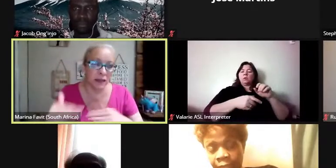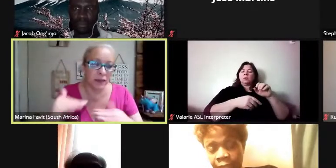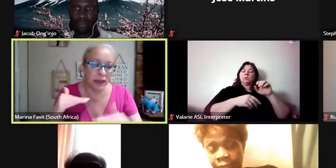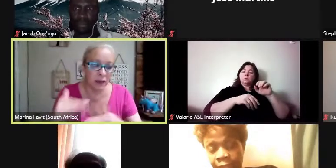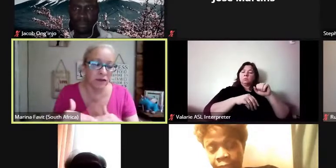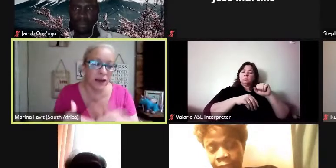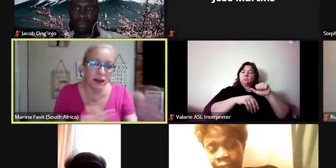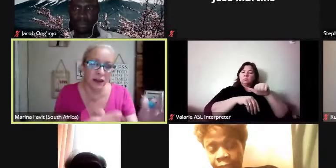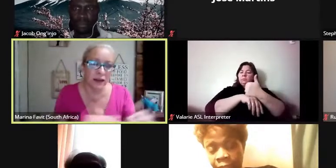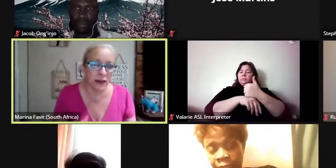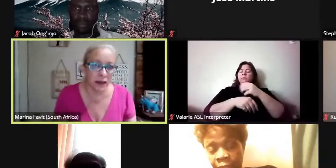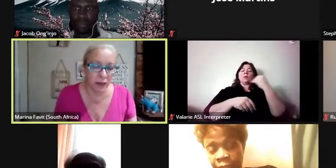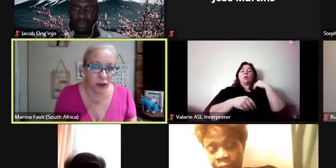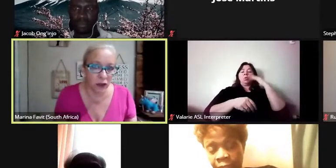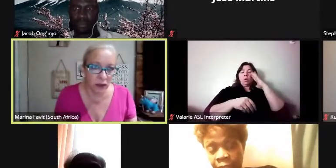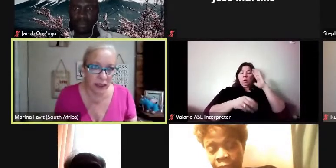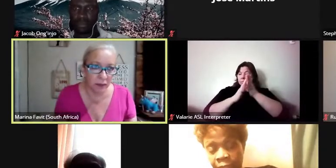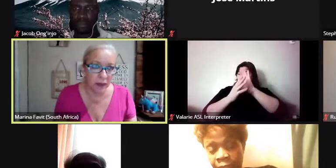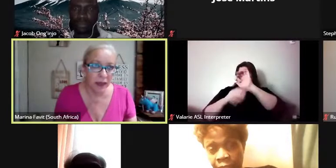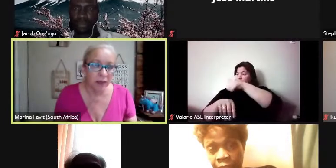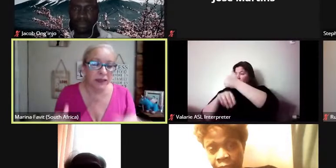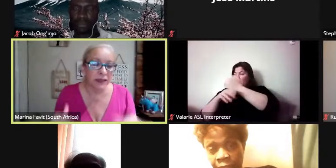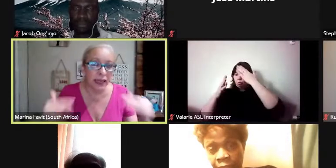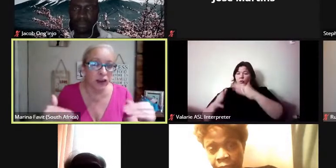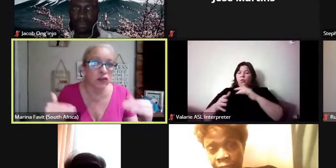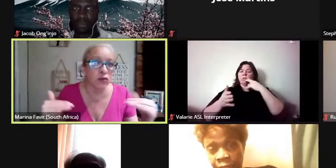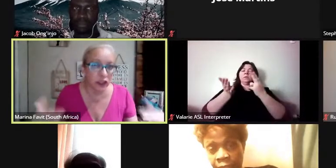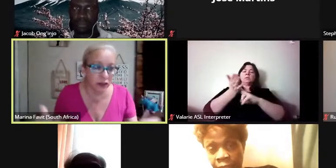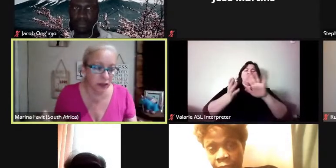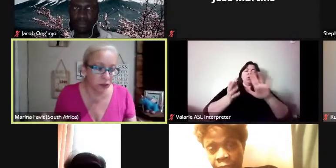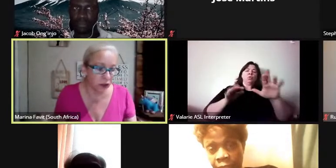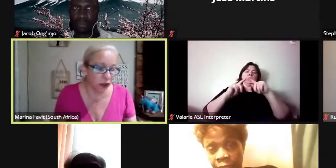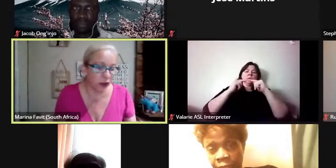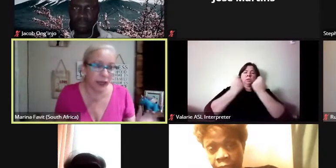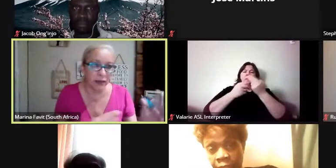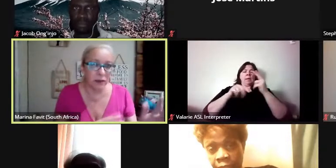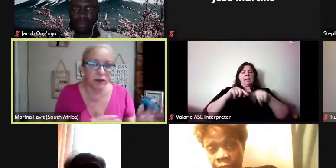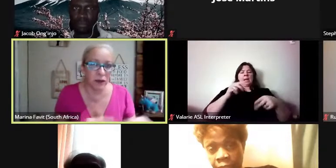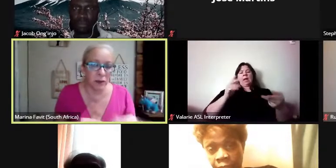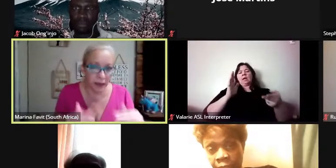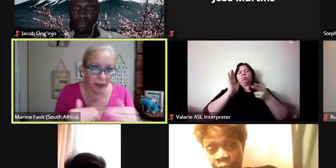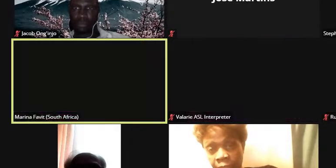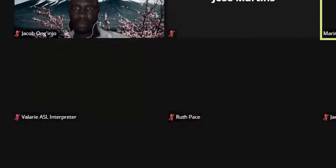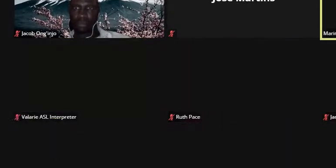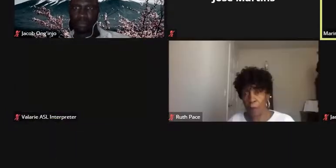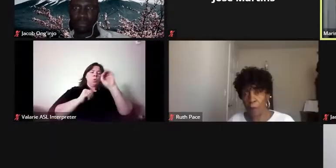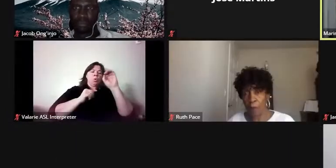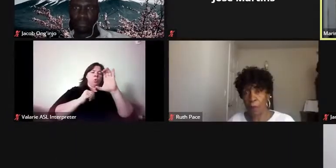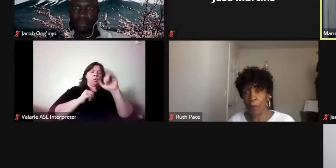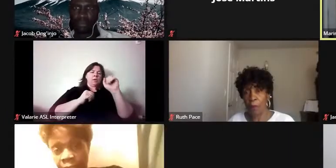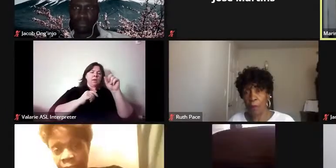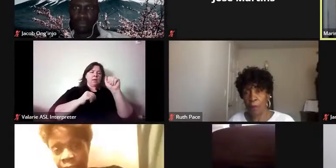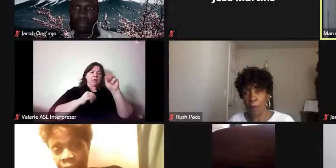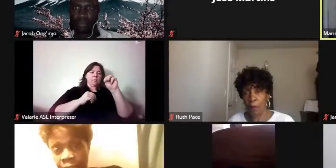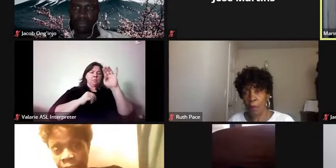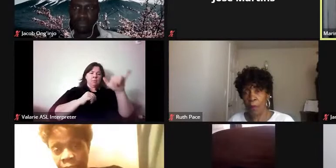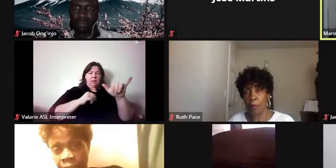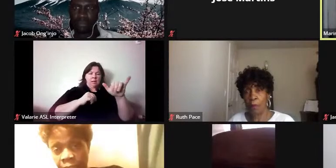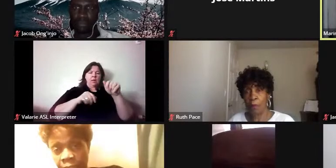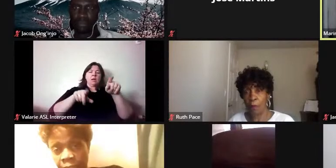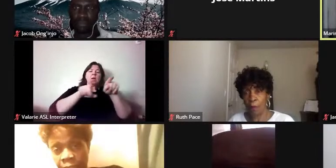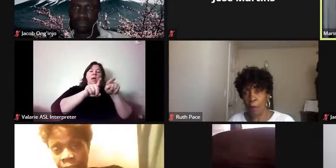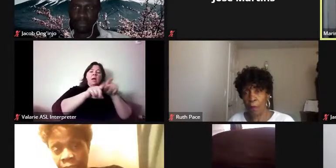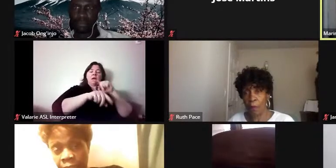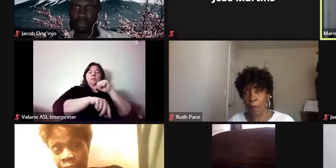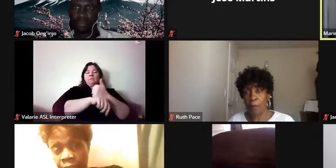if they say become a founder, they'll sign up in your team, but they cannot register with Academy from there. That's just registering as a